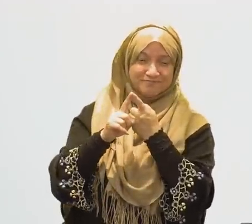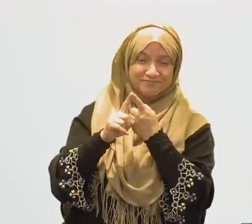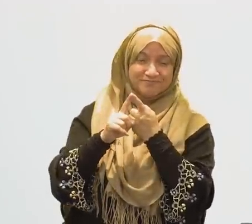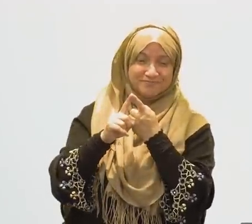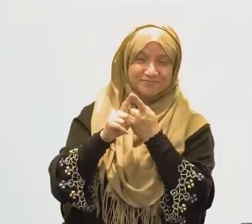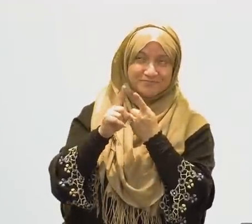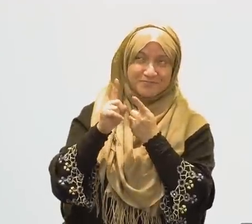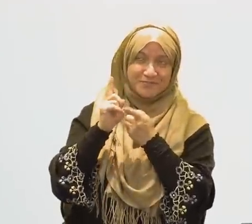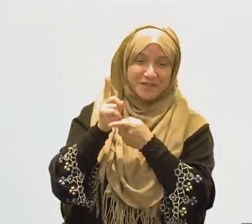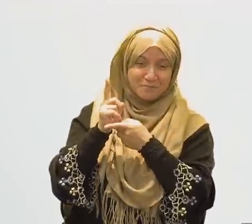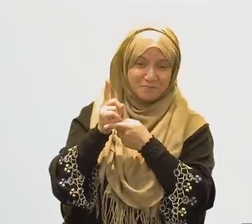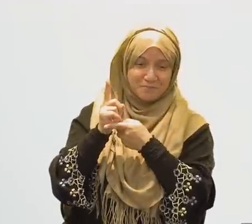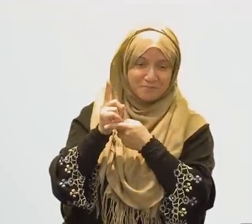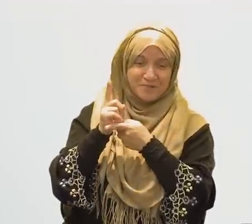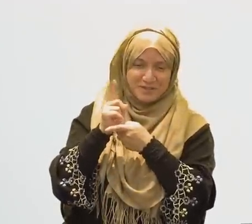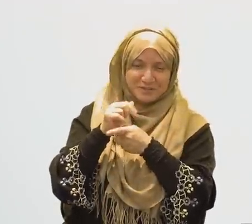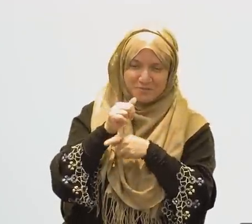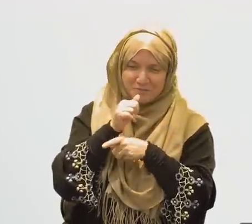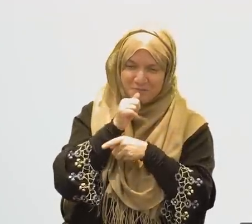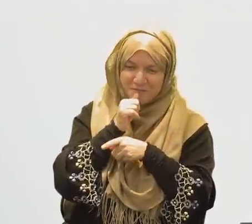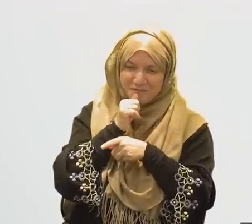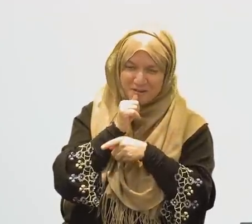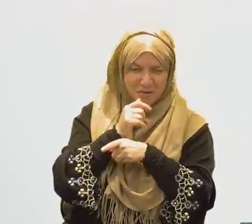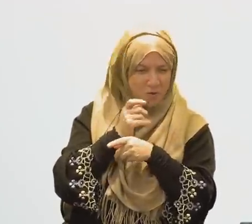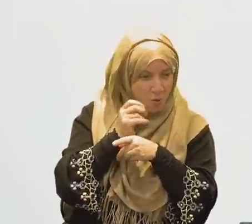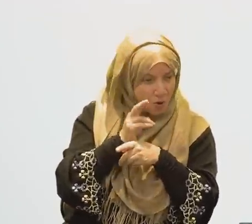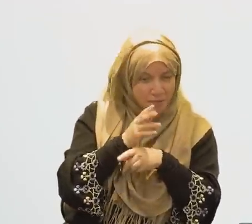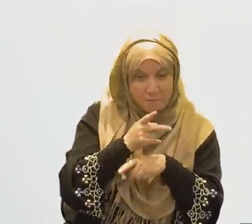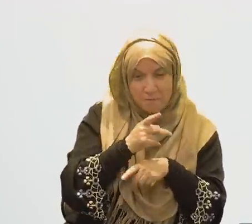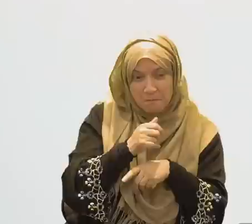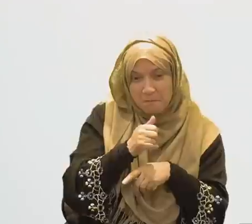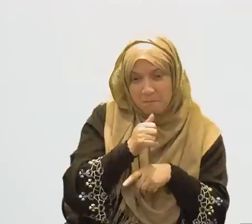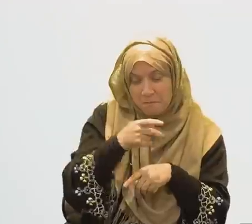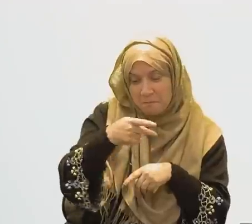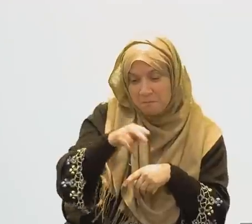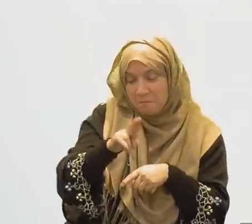and the public ones the past ones the present ones the future ones